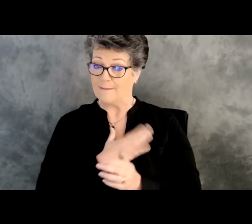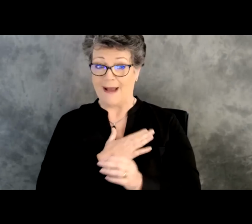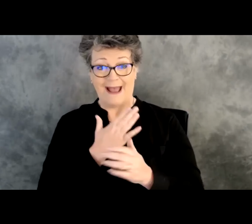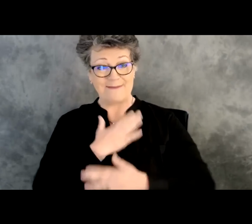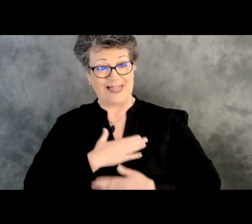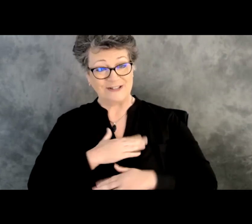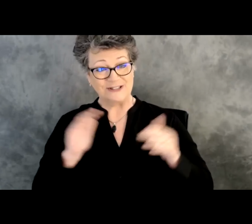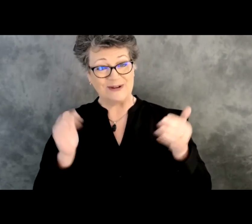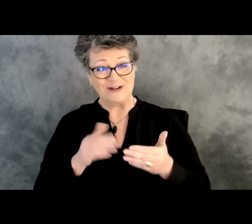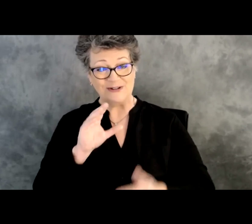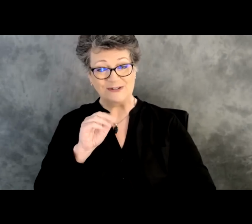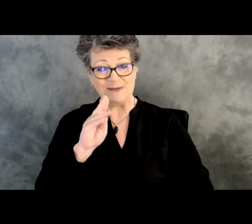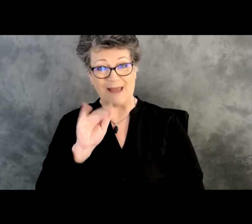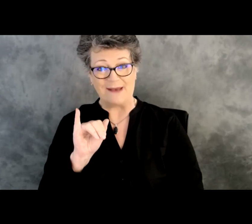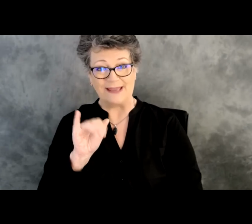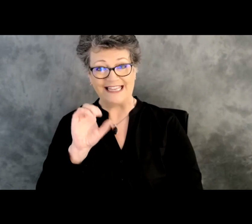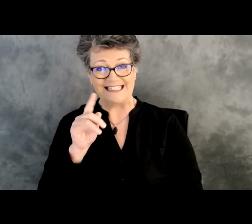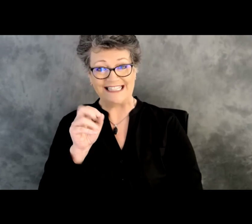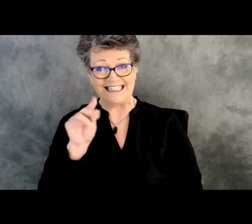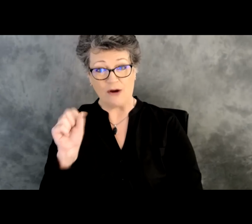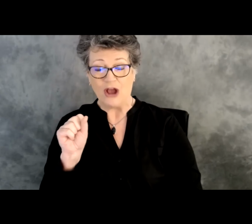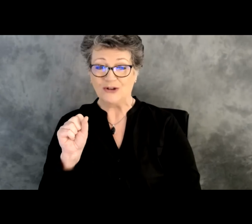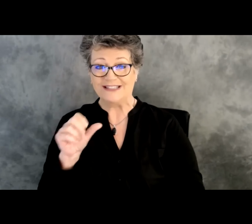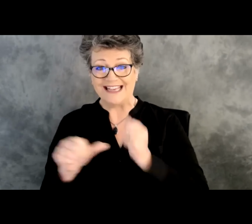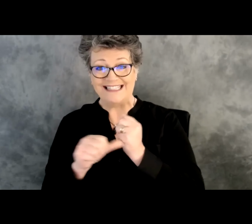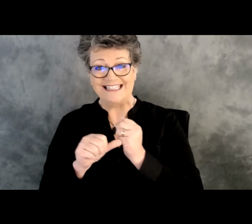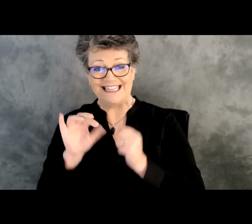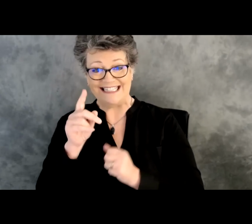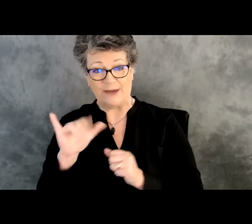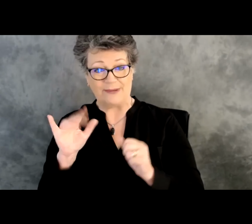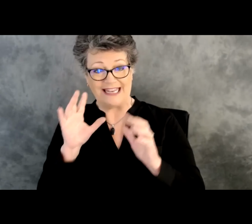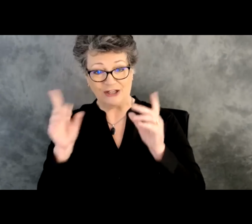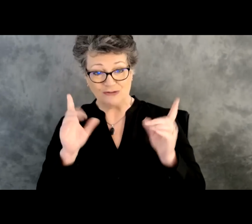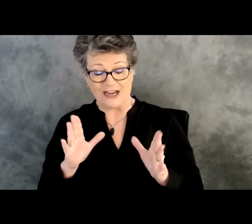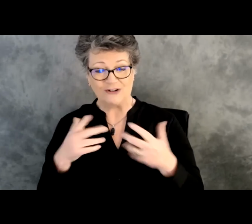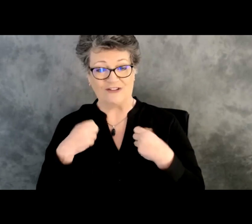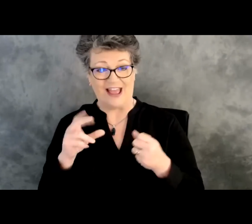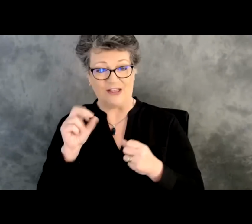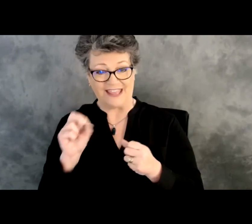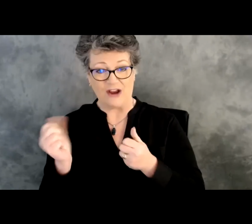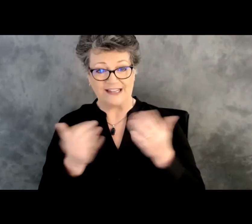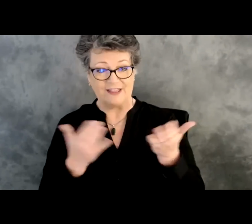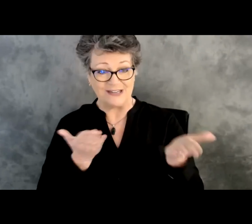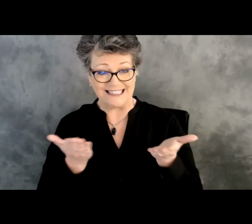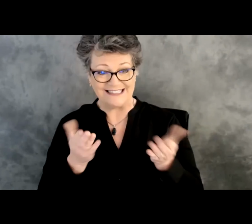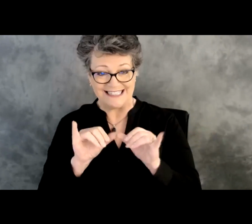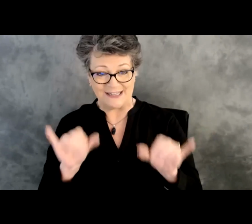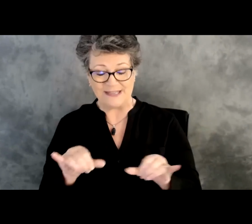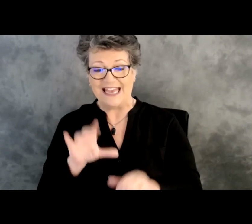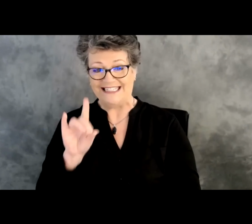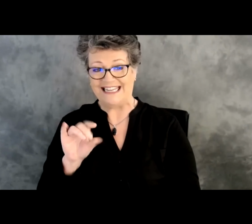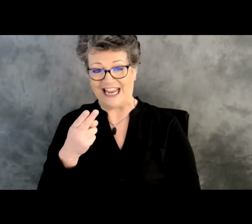to introduce Bambi Cisneros, Assistant Deputy Director of Healthcare Delivery Systems at the California Department